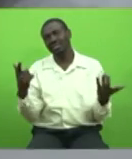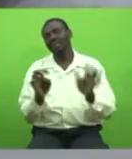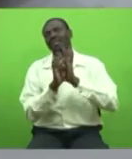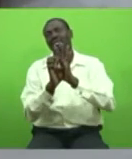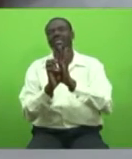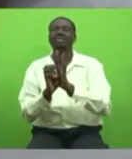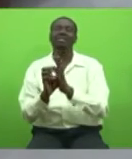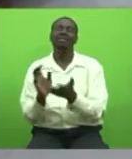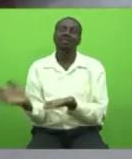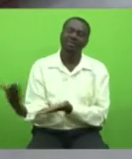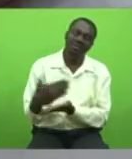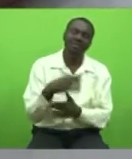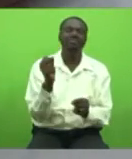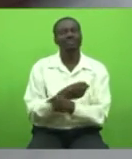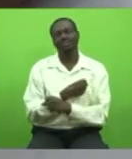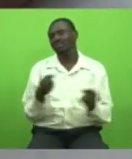at the scenes of crime.